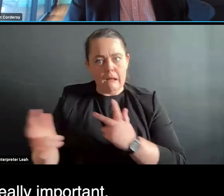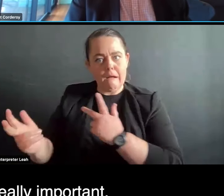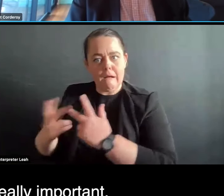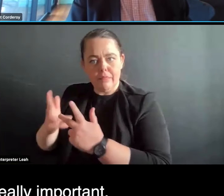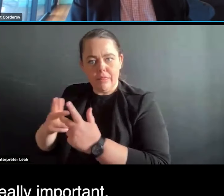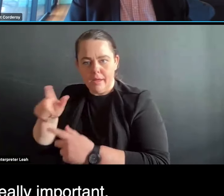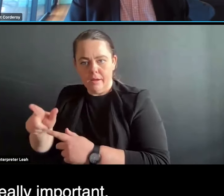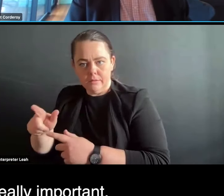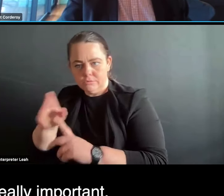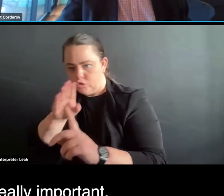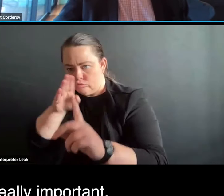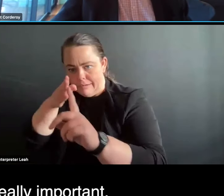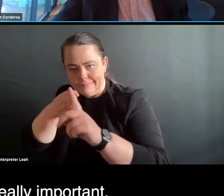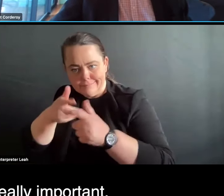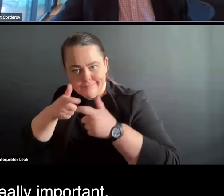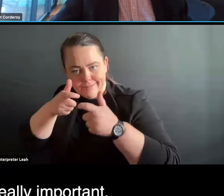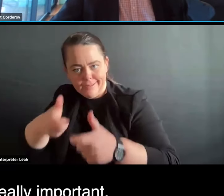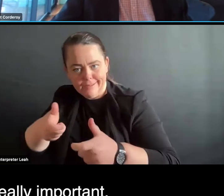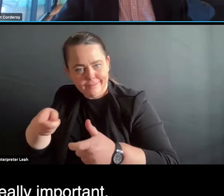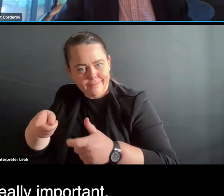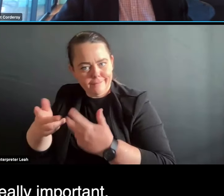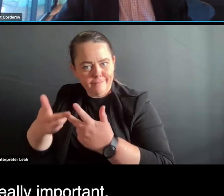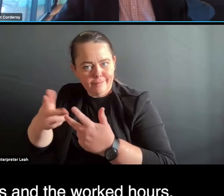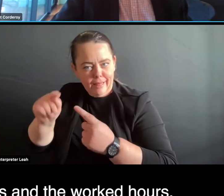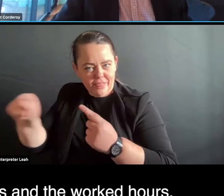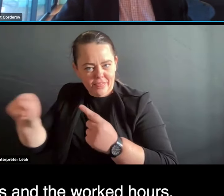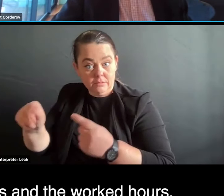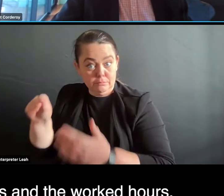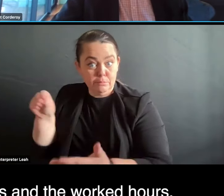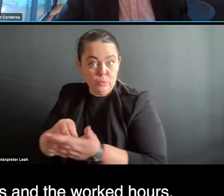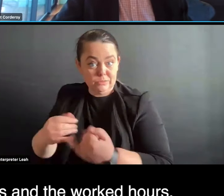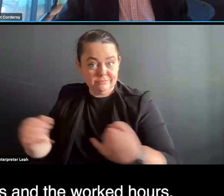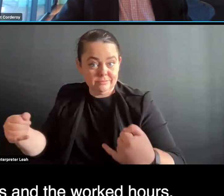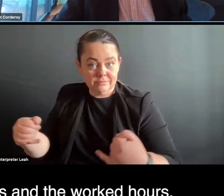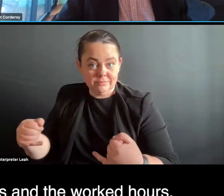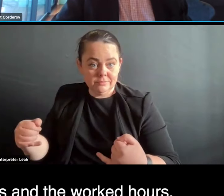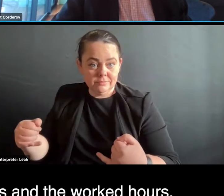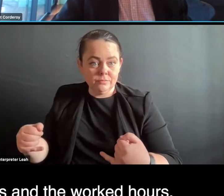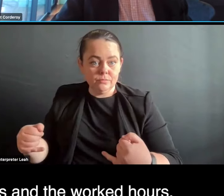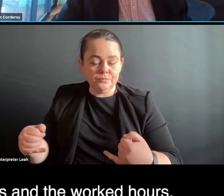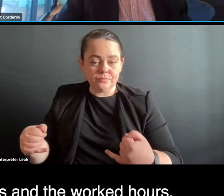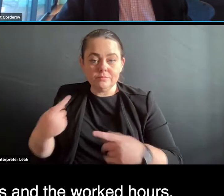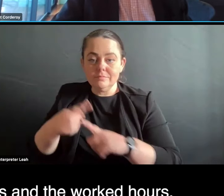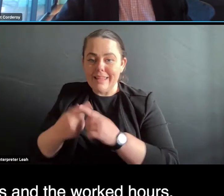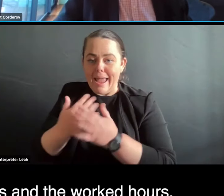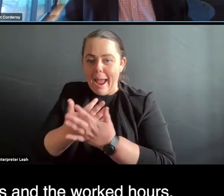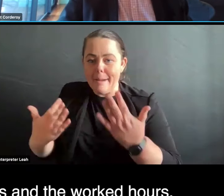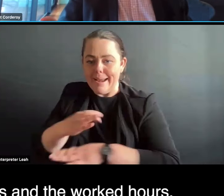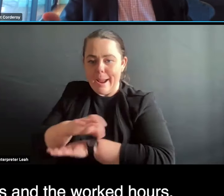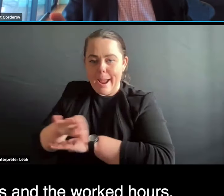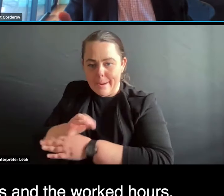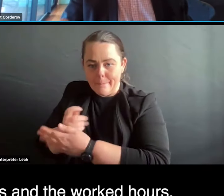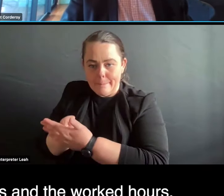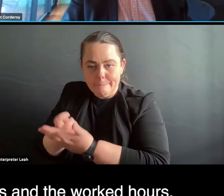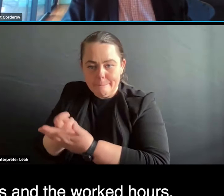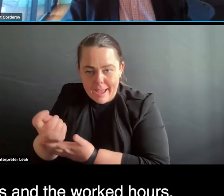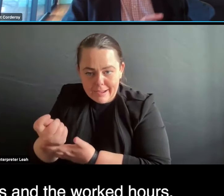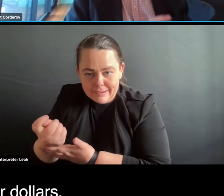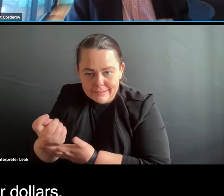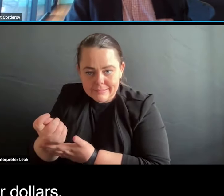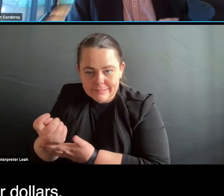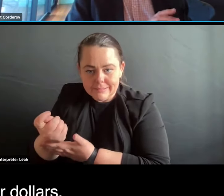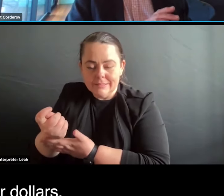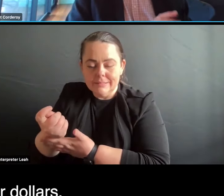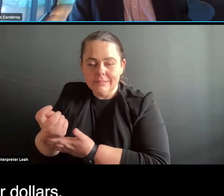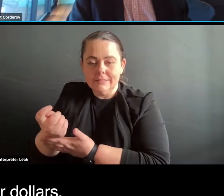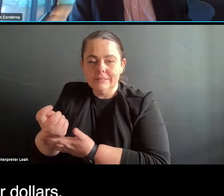care services. And I think that's really important. And to focus again on the paid hours and the worked hours.